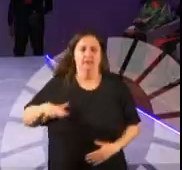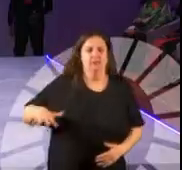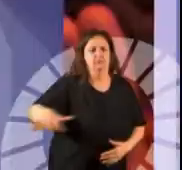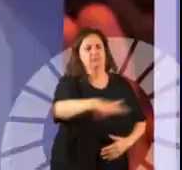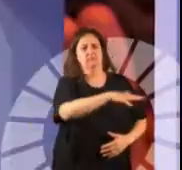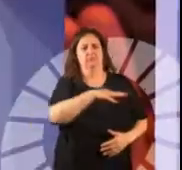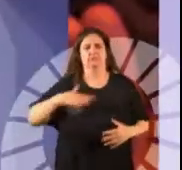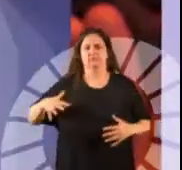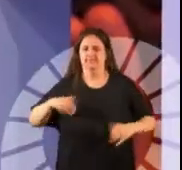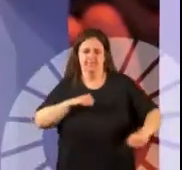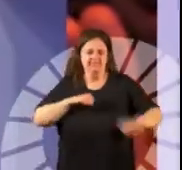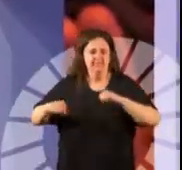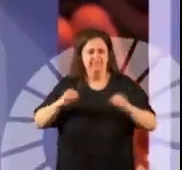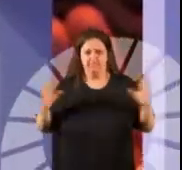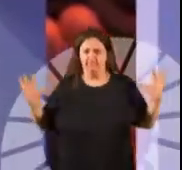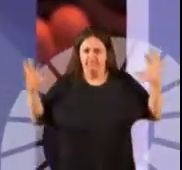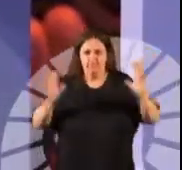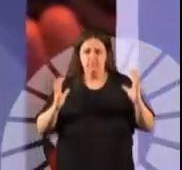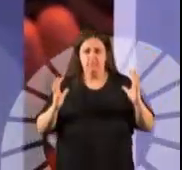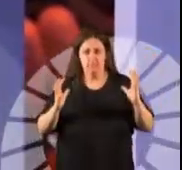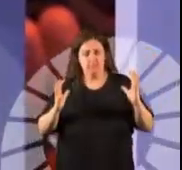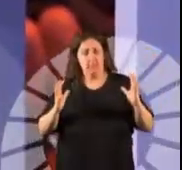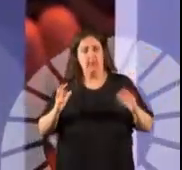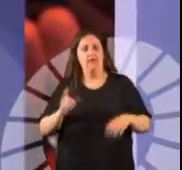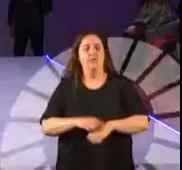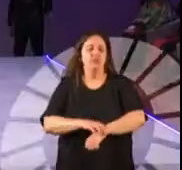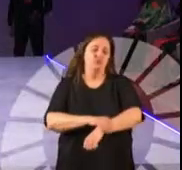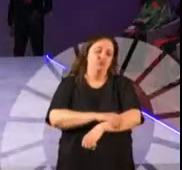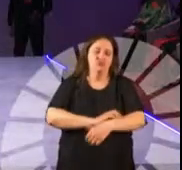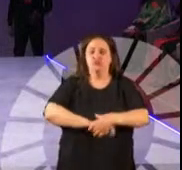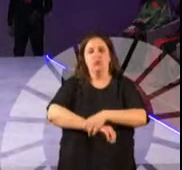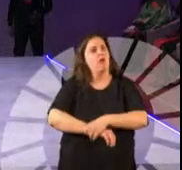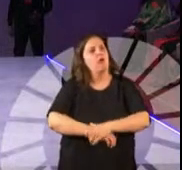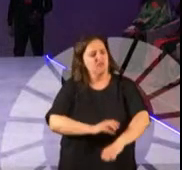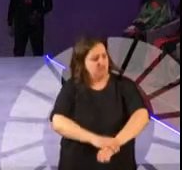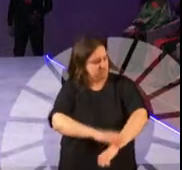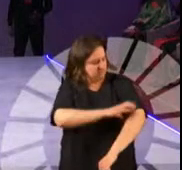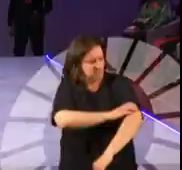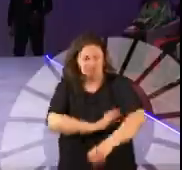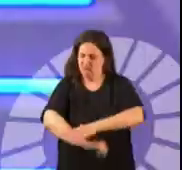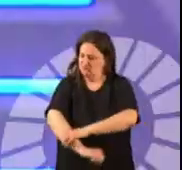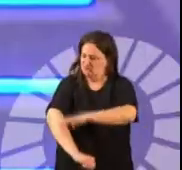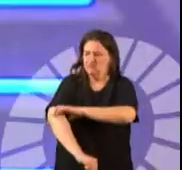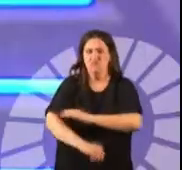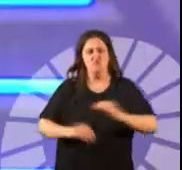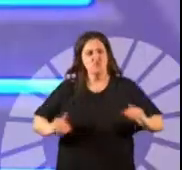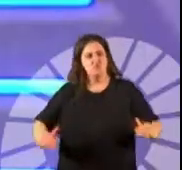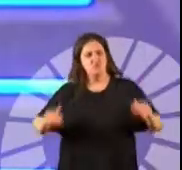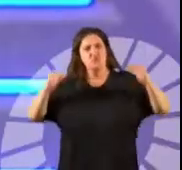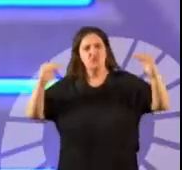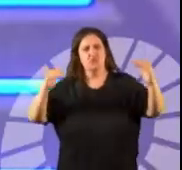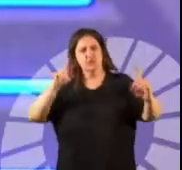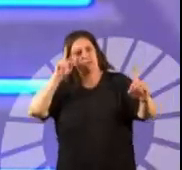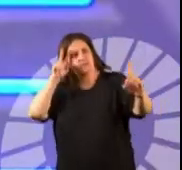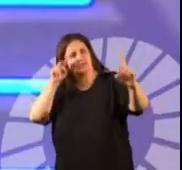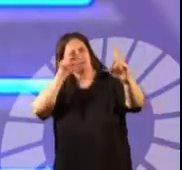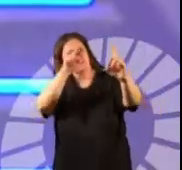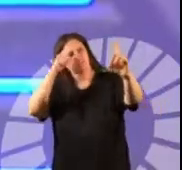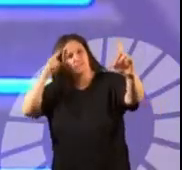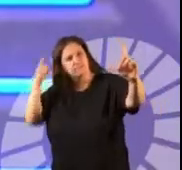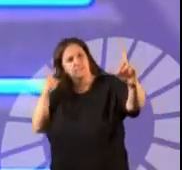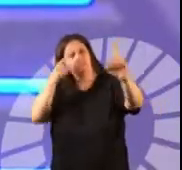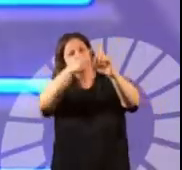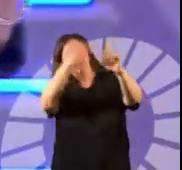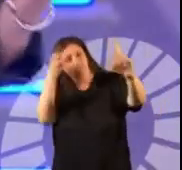of a mission to continue the progress that was started